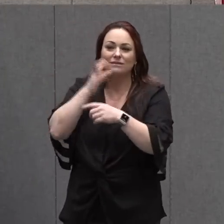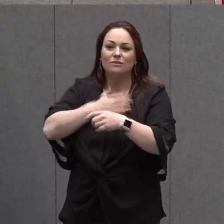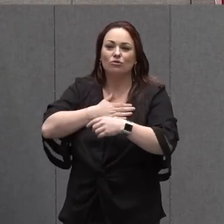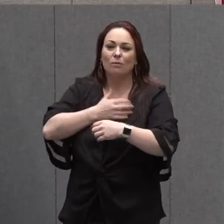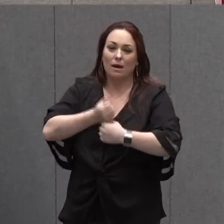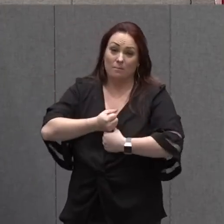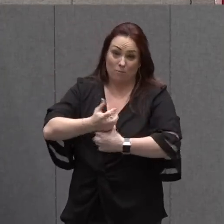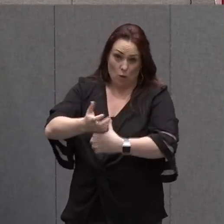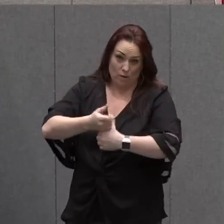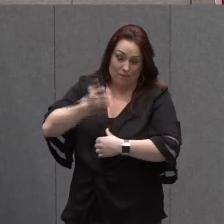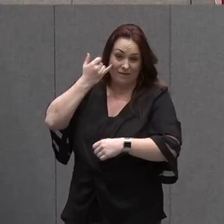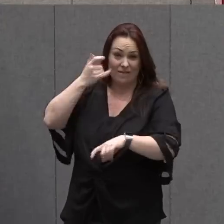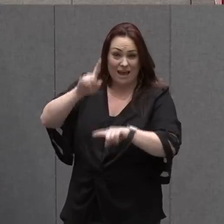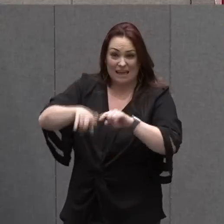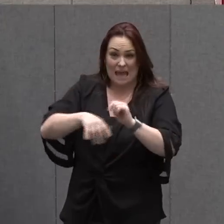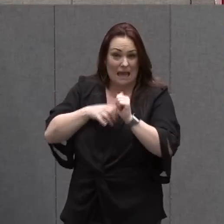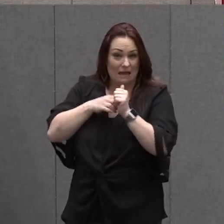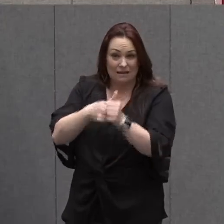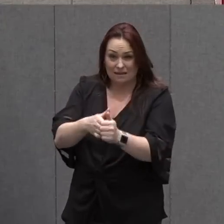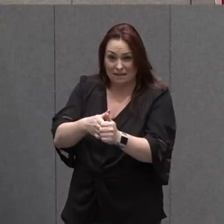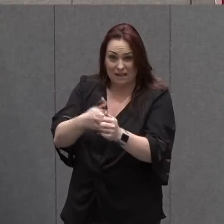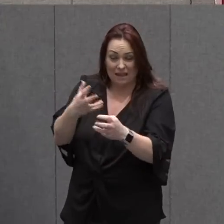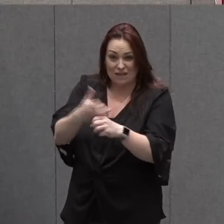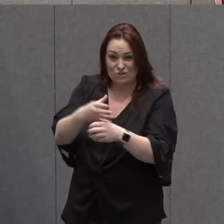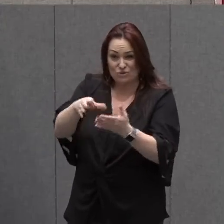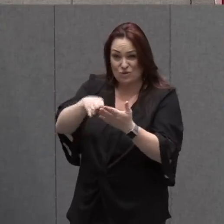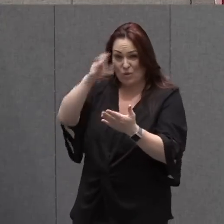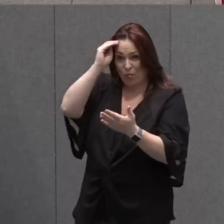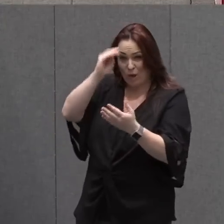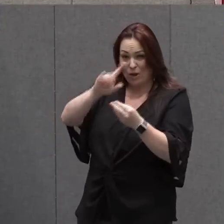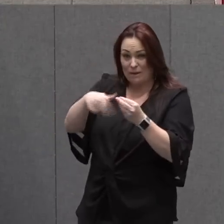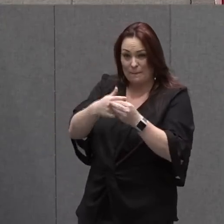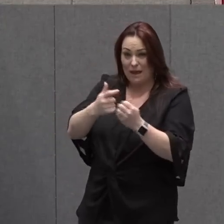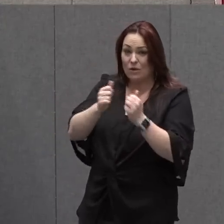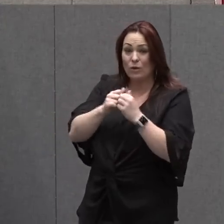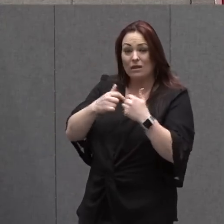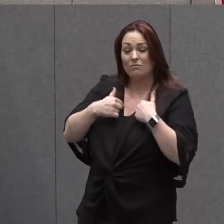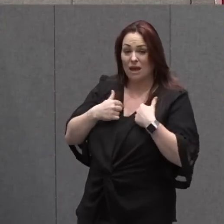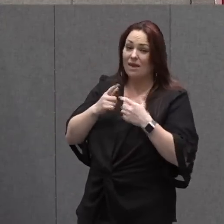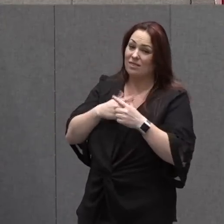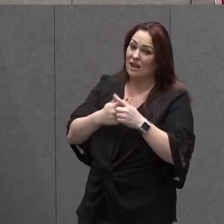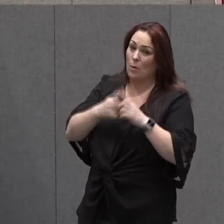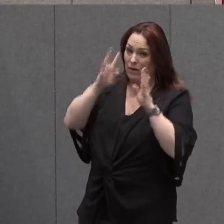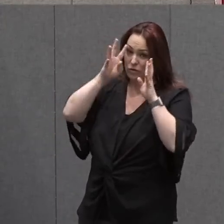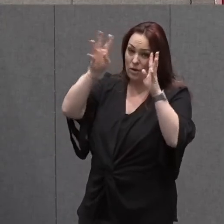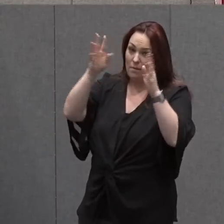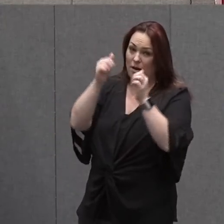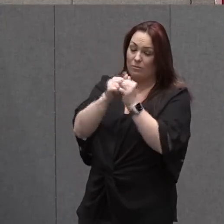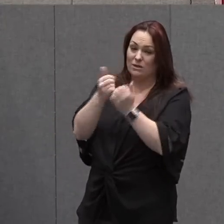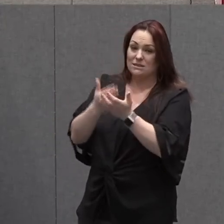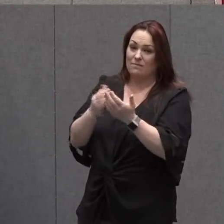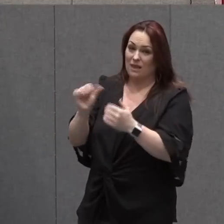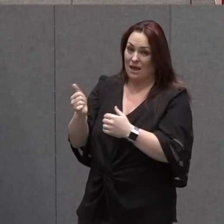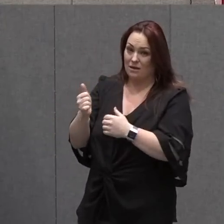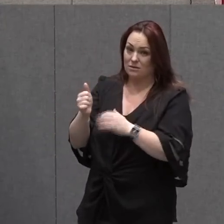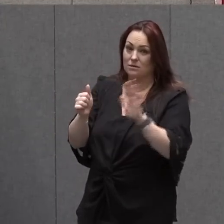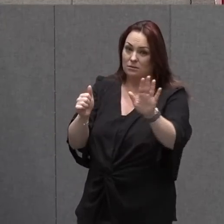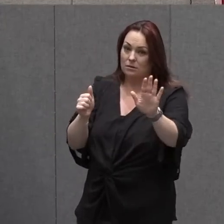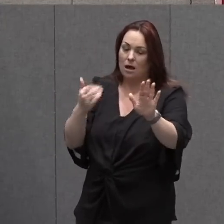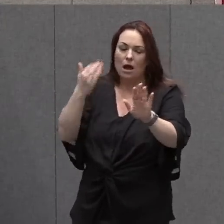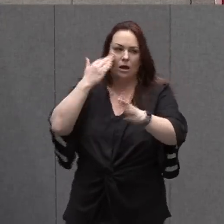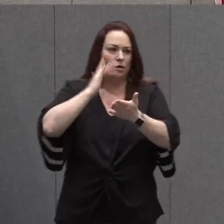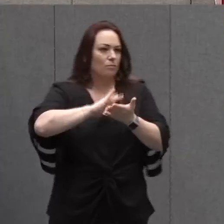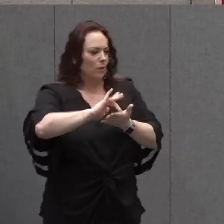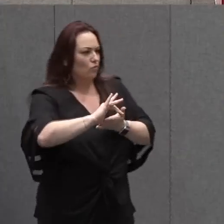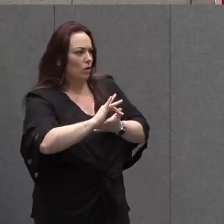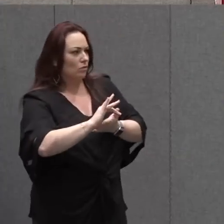still can't get you on the right track to learn about poetry and poems with me, then I'll have to come up with something else. Okay, and you know what, I'm being rude. You're